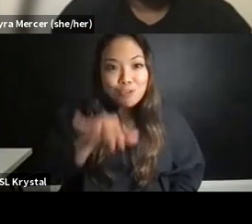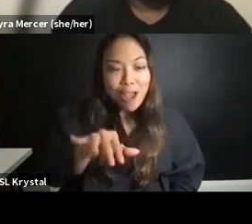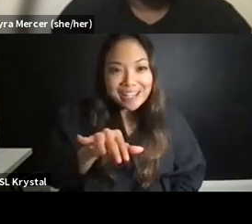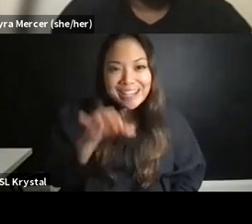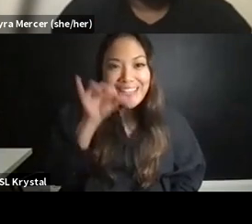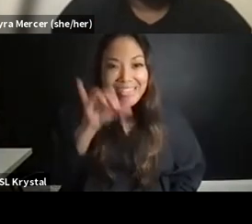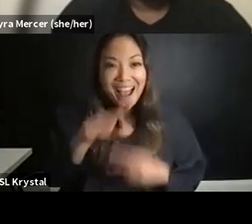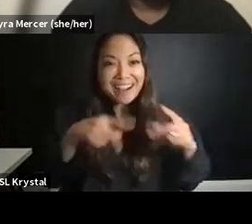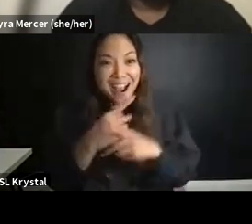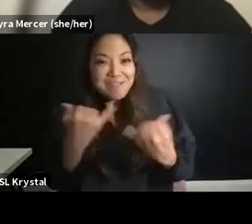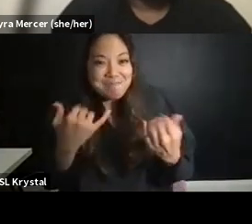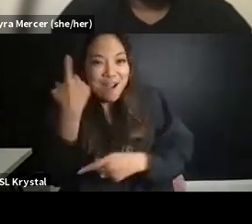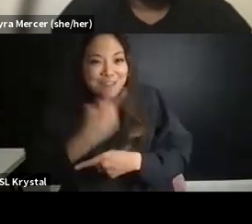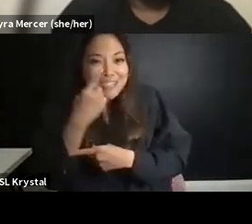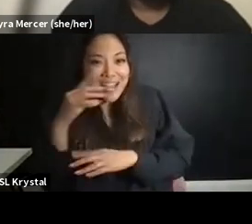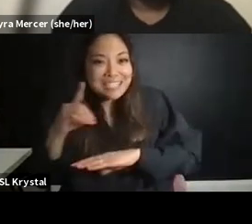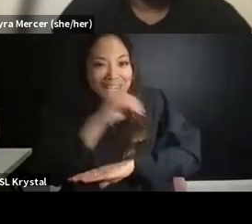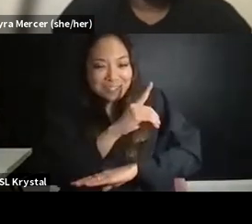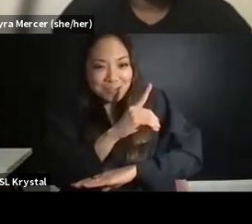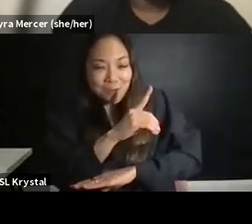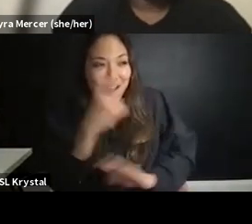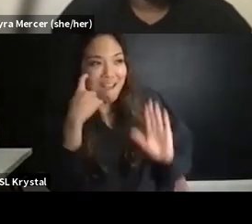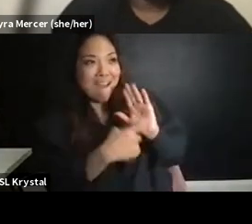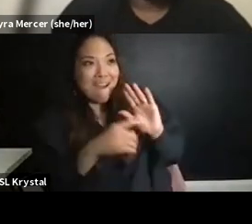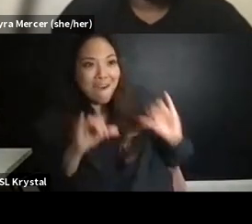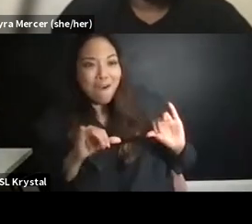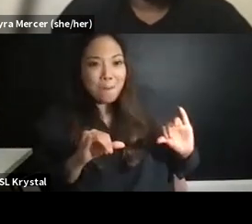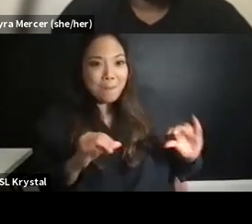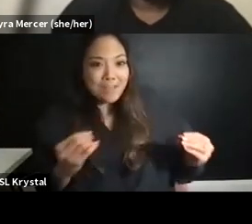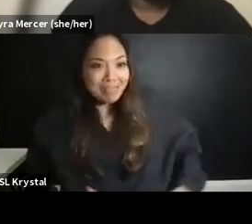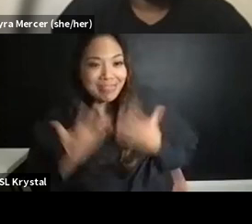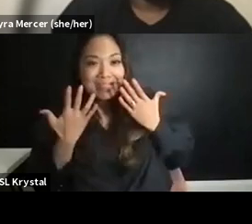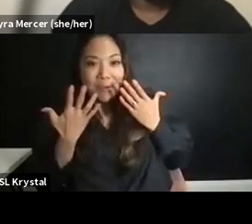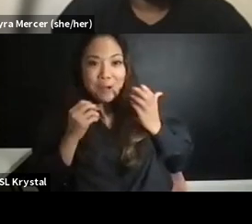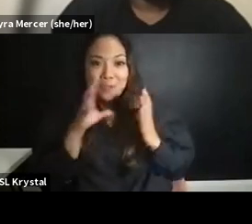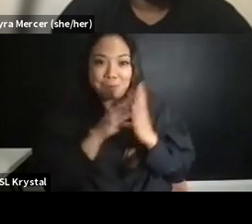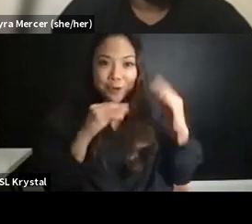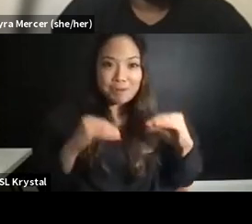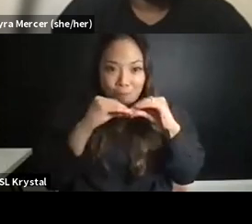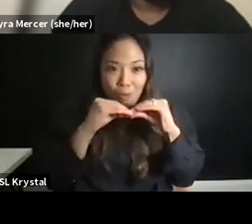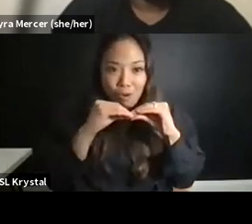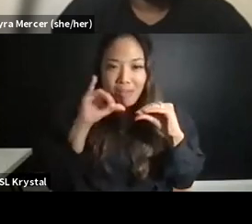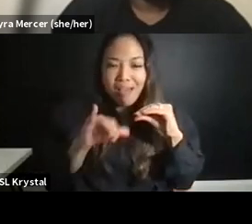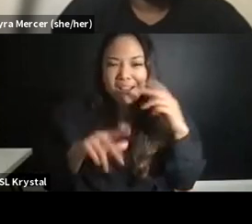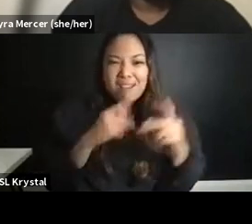this curiosity um within his students and then in regards to the a plan for um